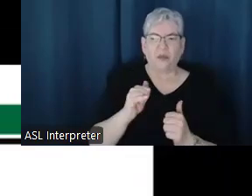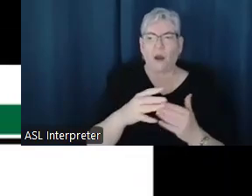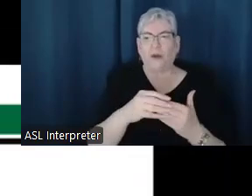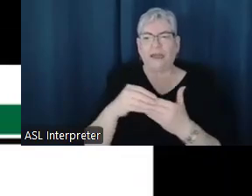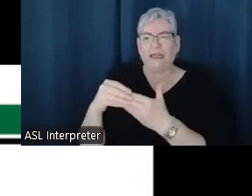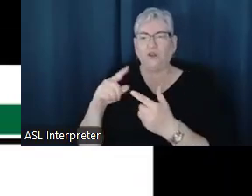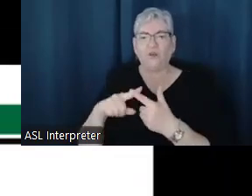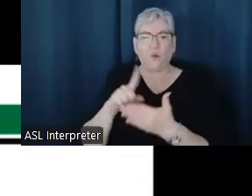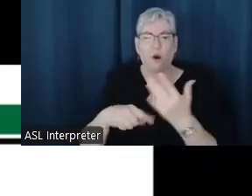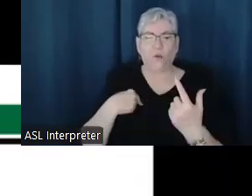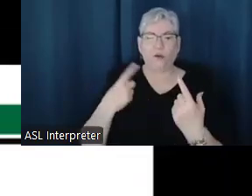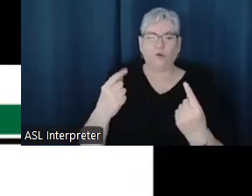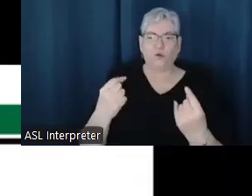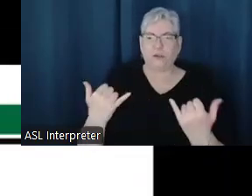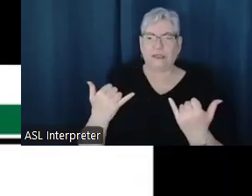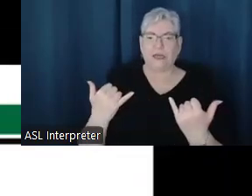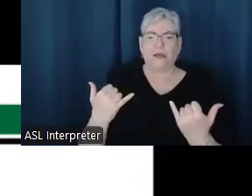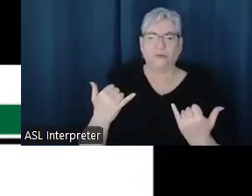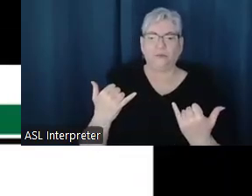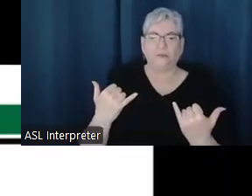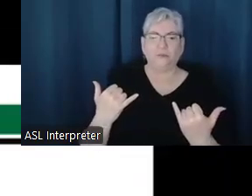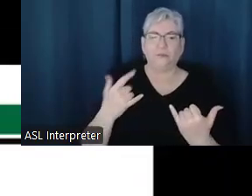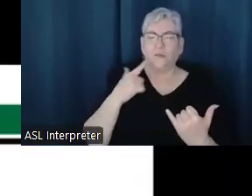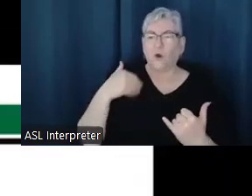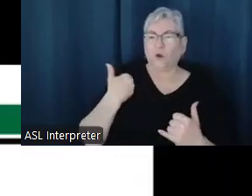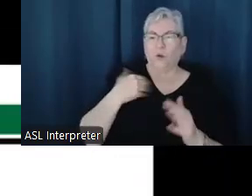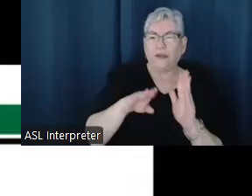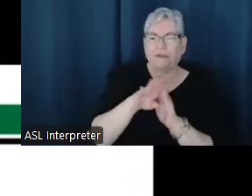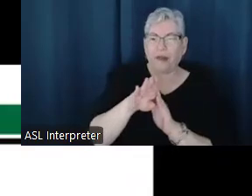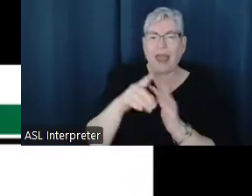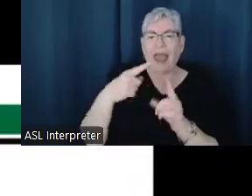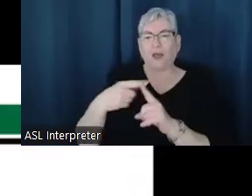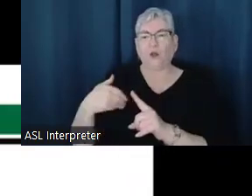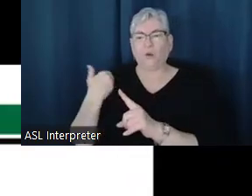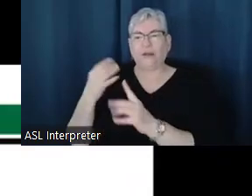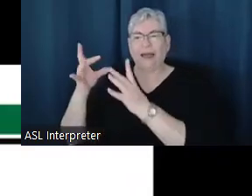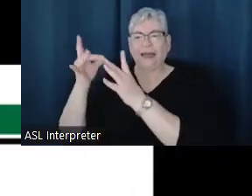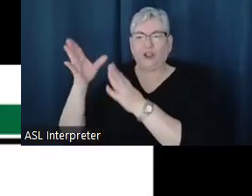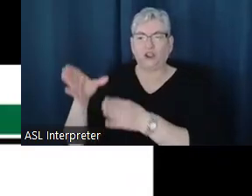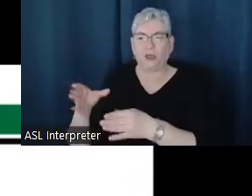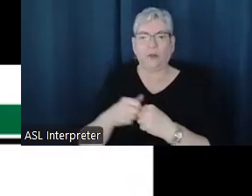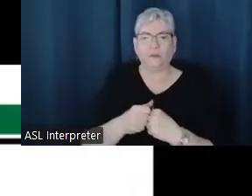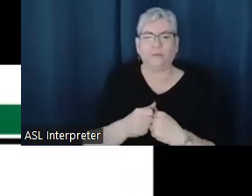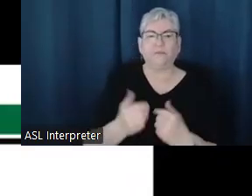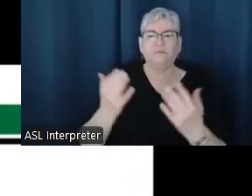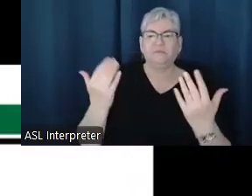the things that we're going to discuss today, which is youth development and youth leadership. So we can go to the next